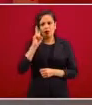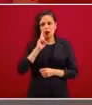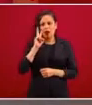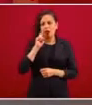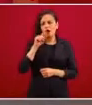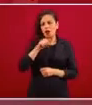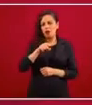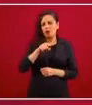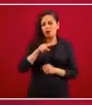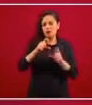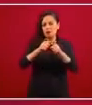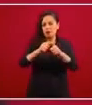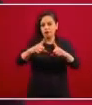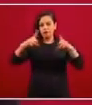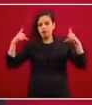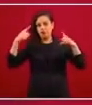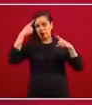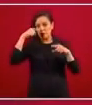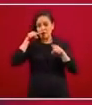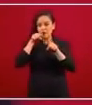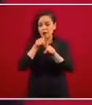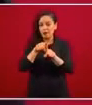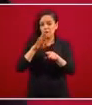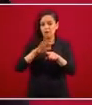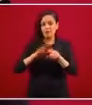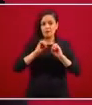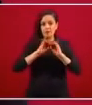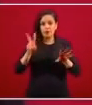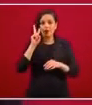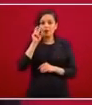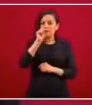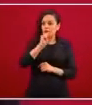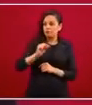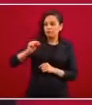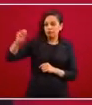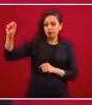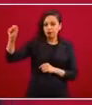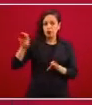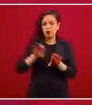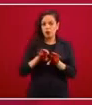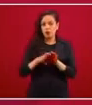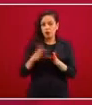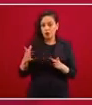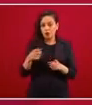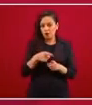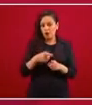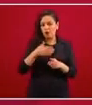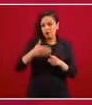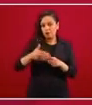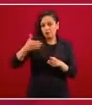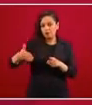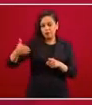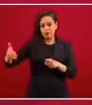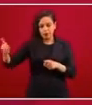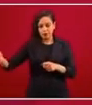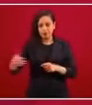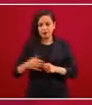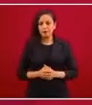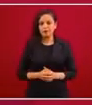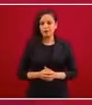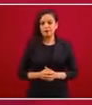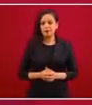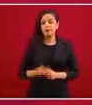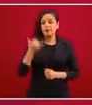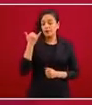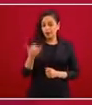good idea. Let's focus on that, and we're going to do a special segment on that information. And this will be